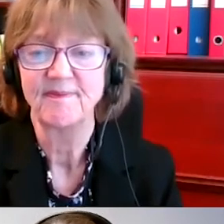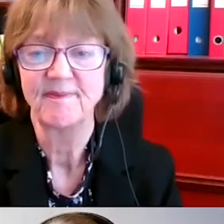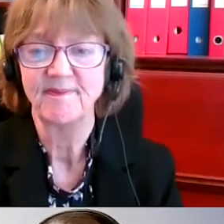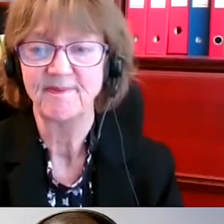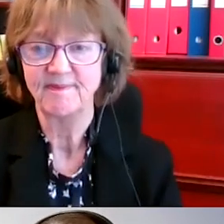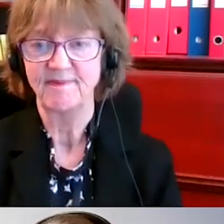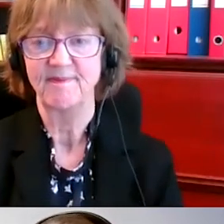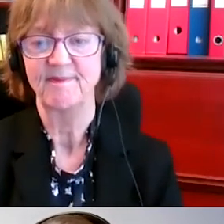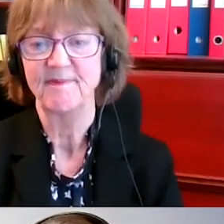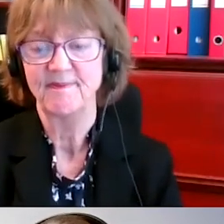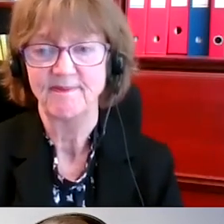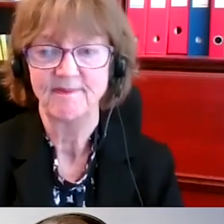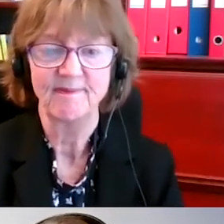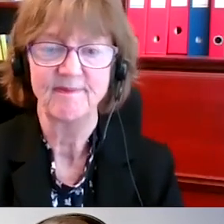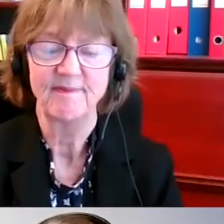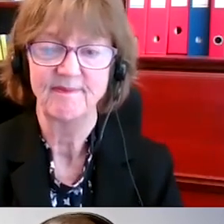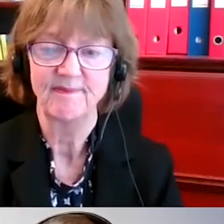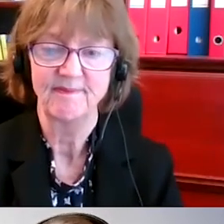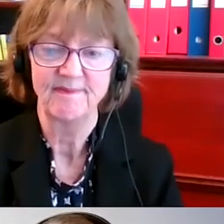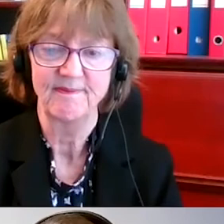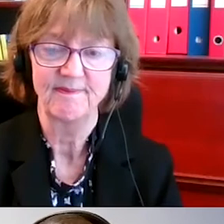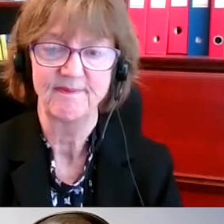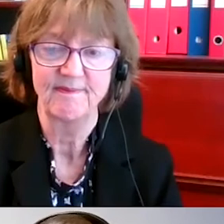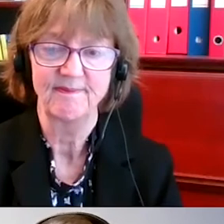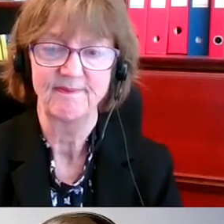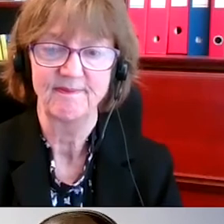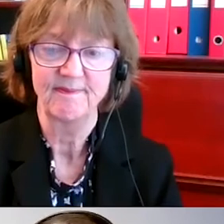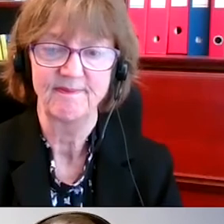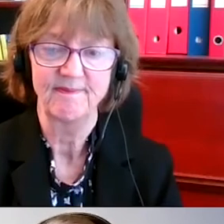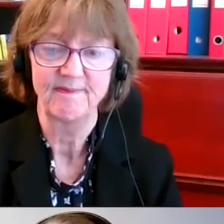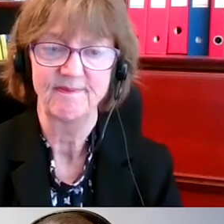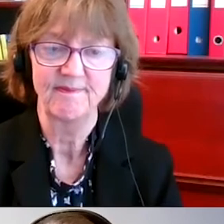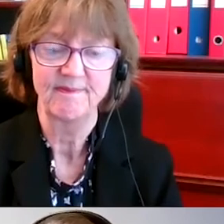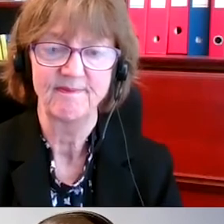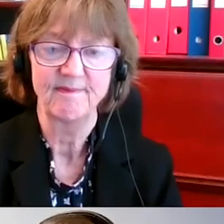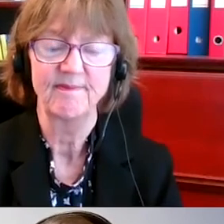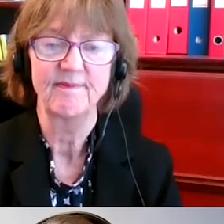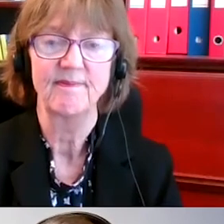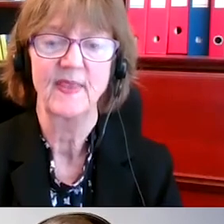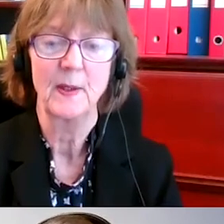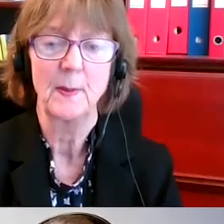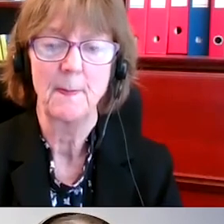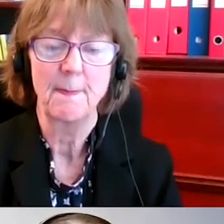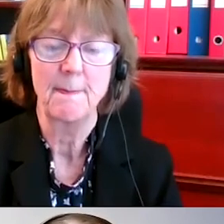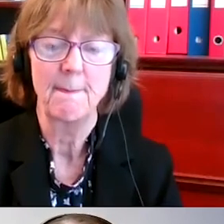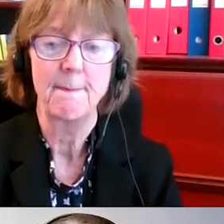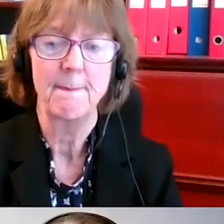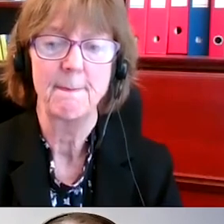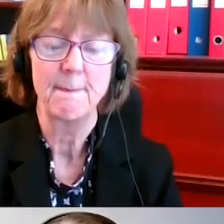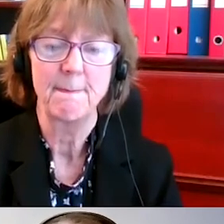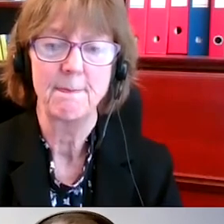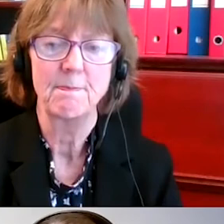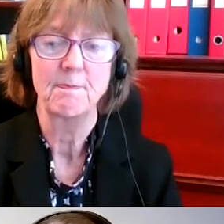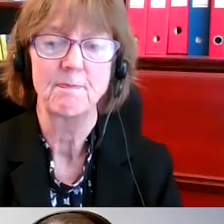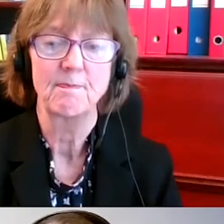and thank you, participants, for all the comments and questions. Please keep them coming. Links, everything you want to